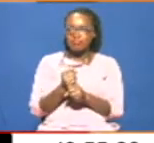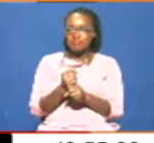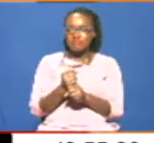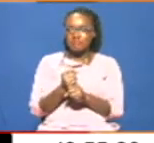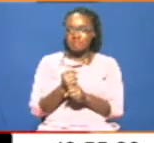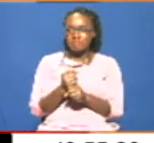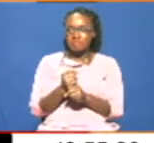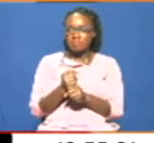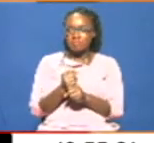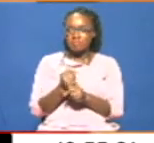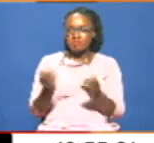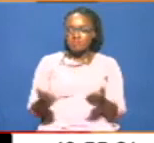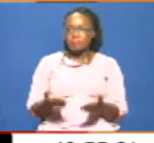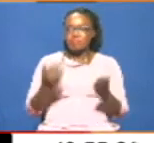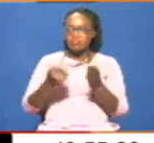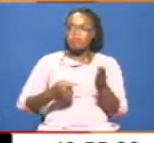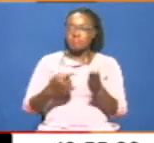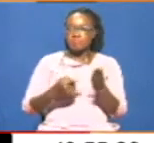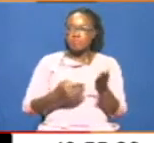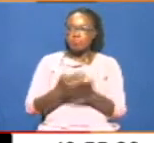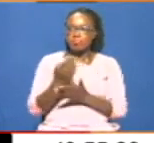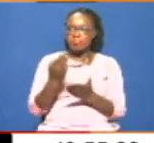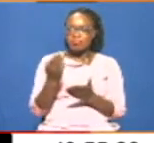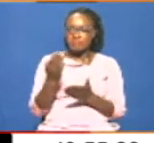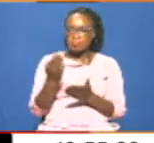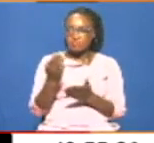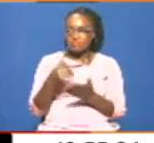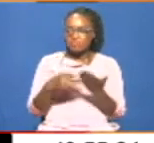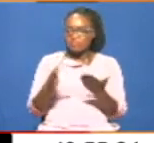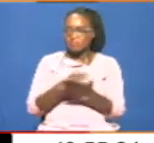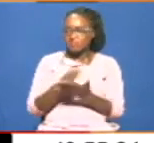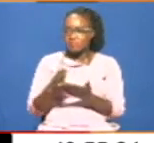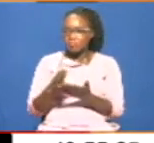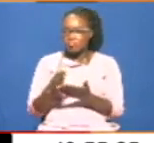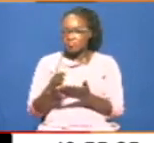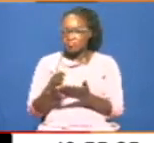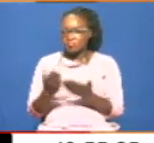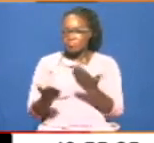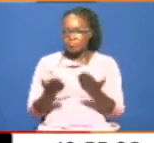or enhancing industrialization through whatever sector. So there may be